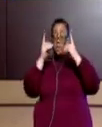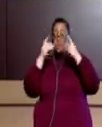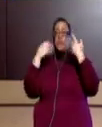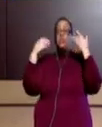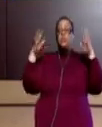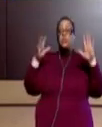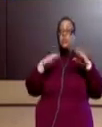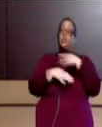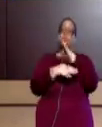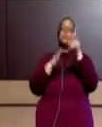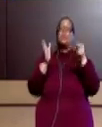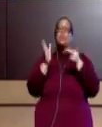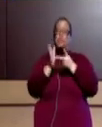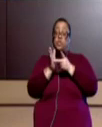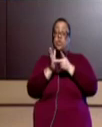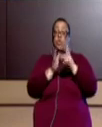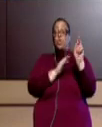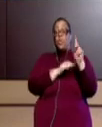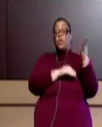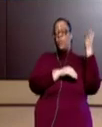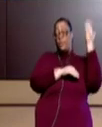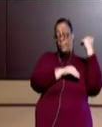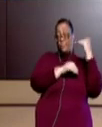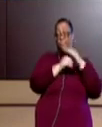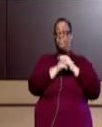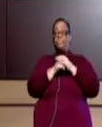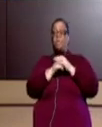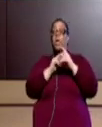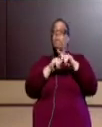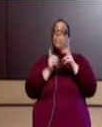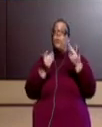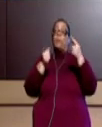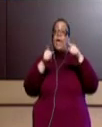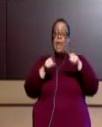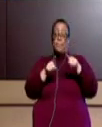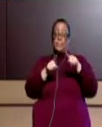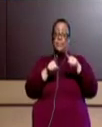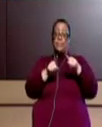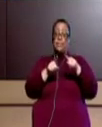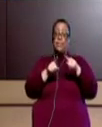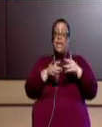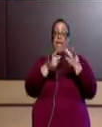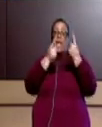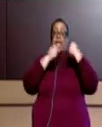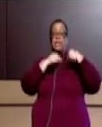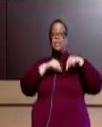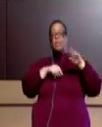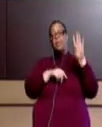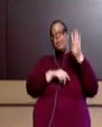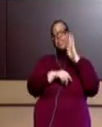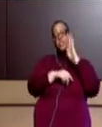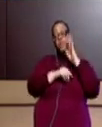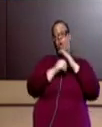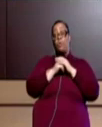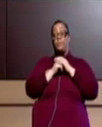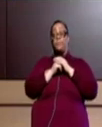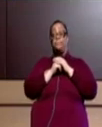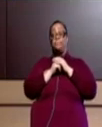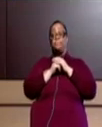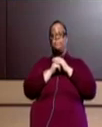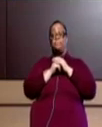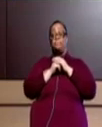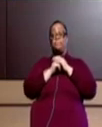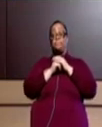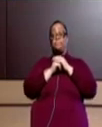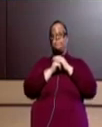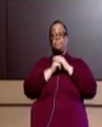go back to what you used to be. But what happens is this: as they begin to talk, in when you